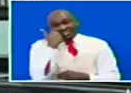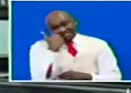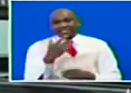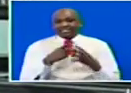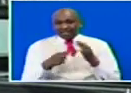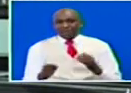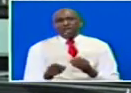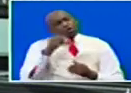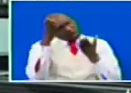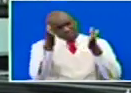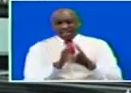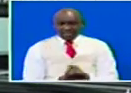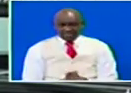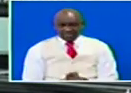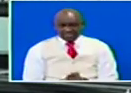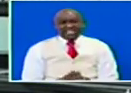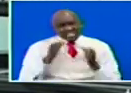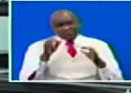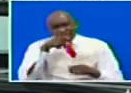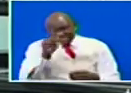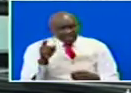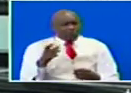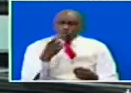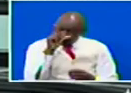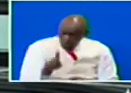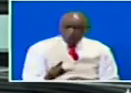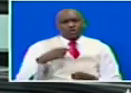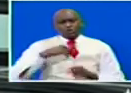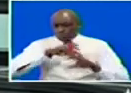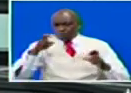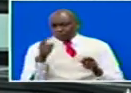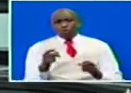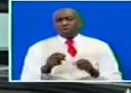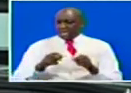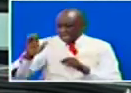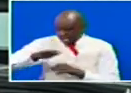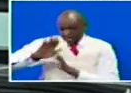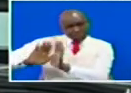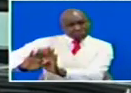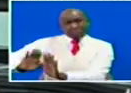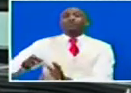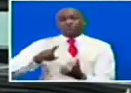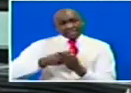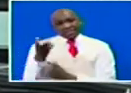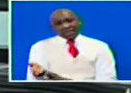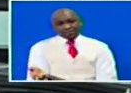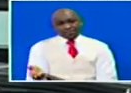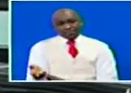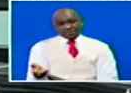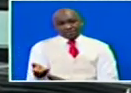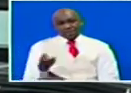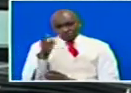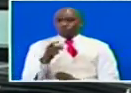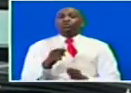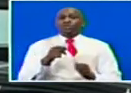Go out there. Even if your immunity is low, just look for a secluded place. You love being a